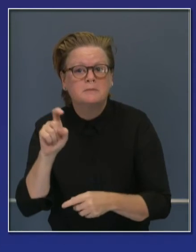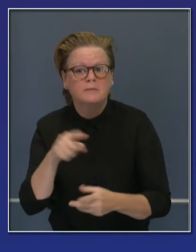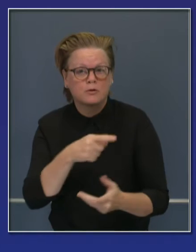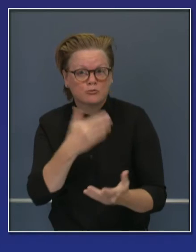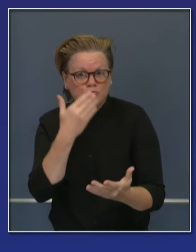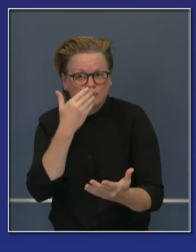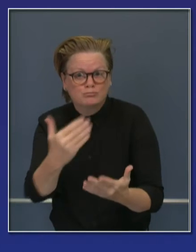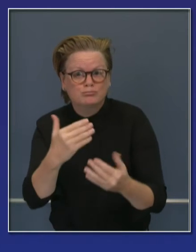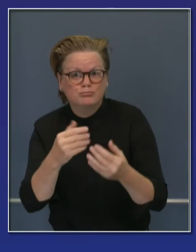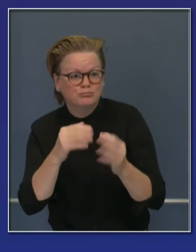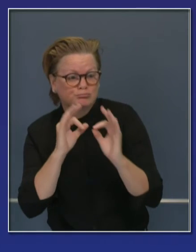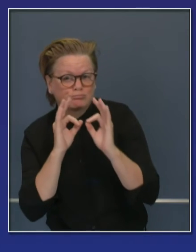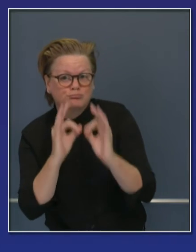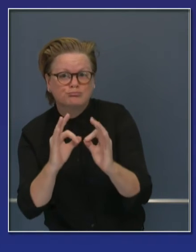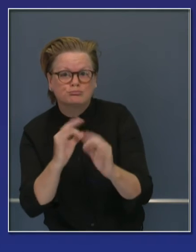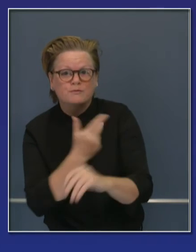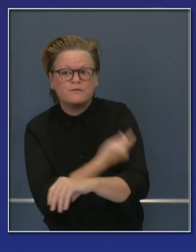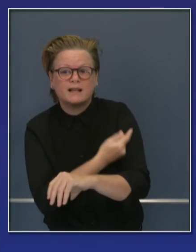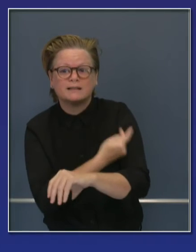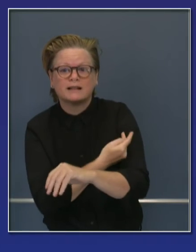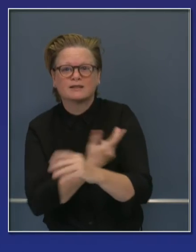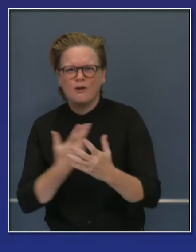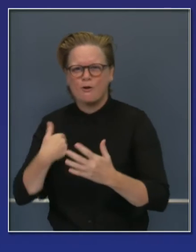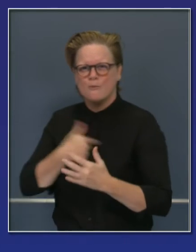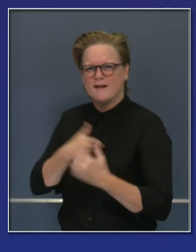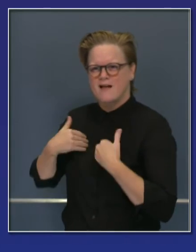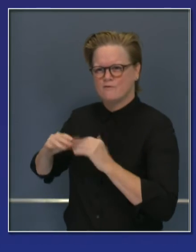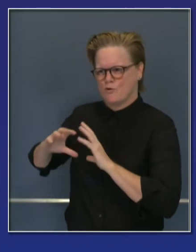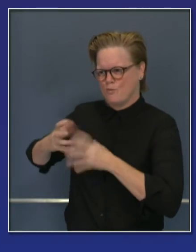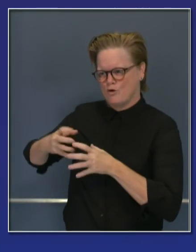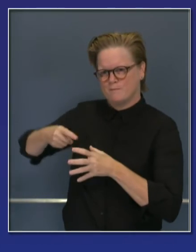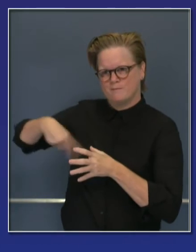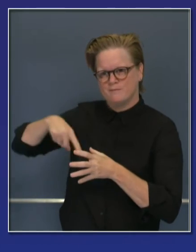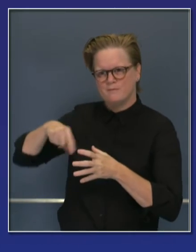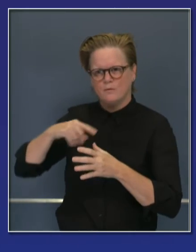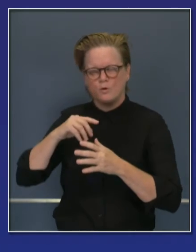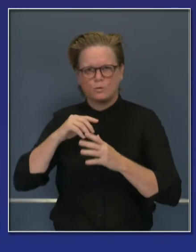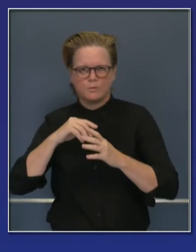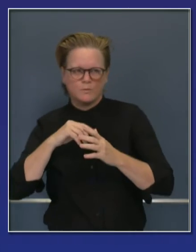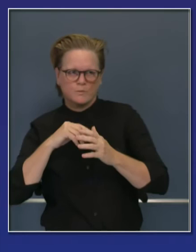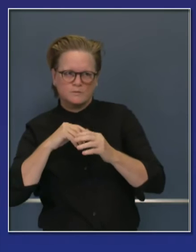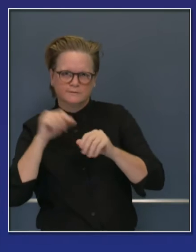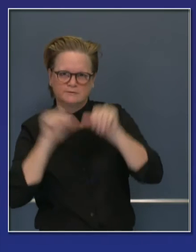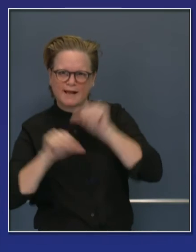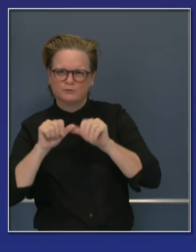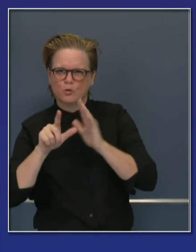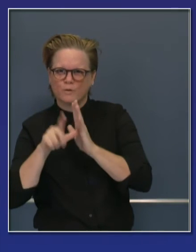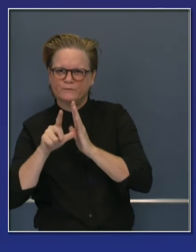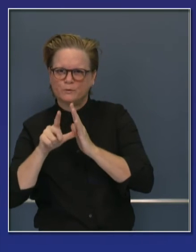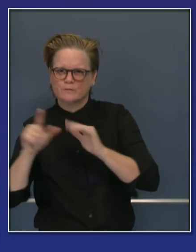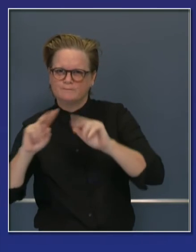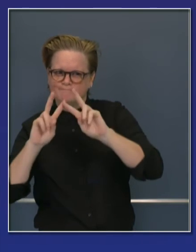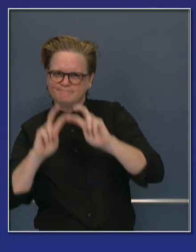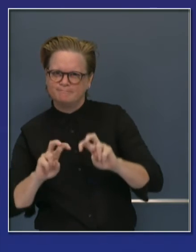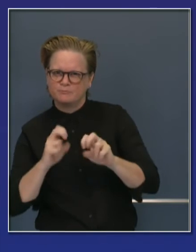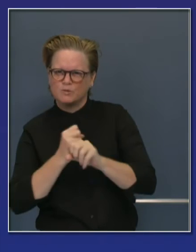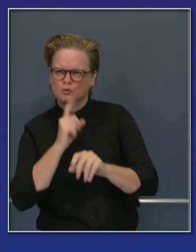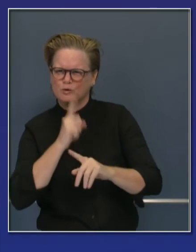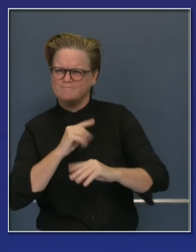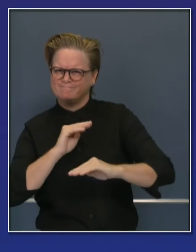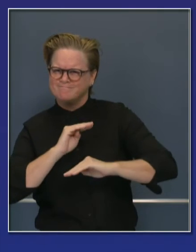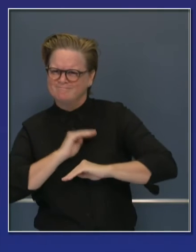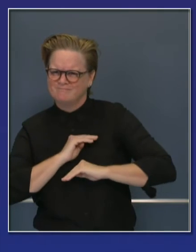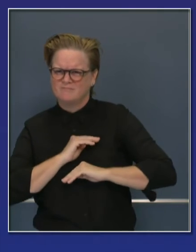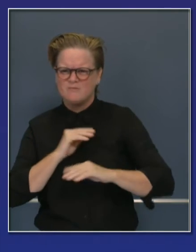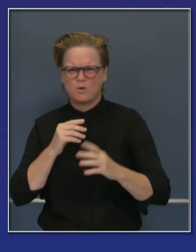making sure that we are meeting the moment by providing for those that are most in need, most acute, and most precious in terms of their